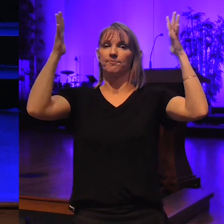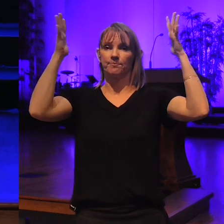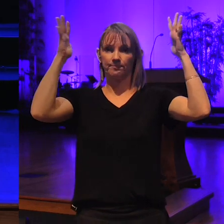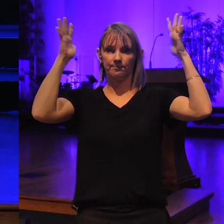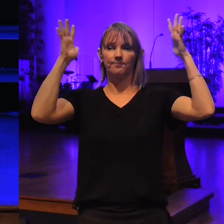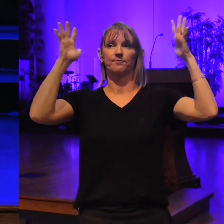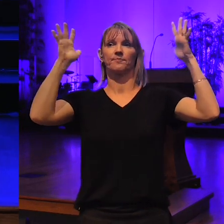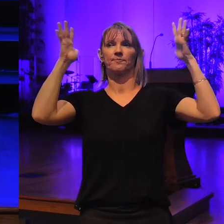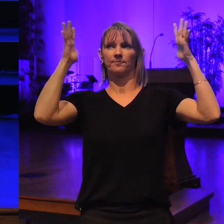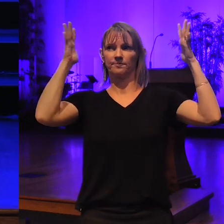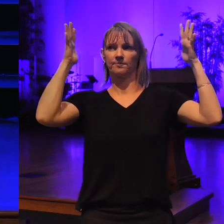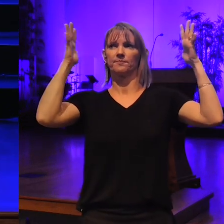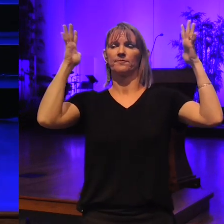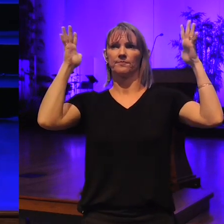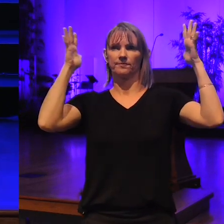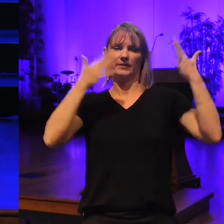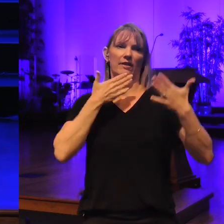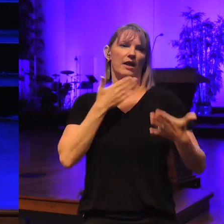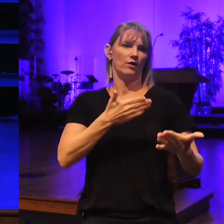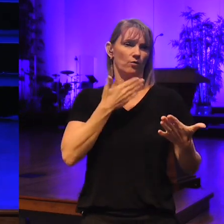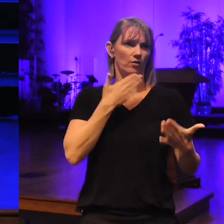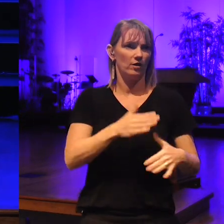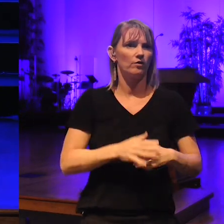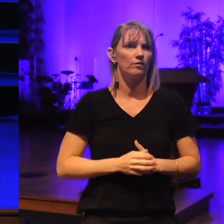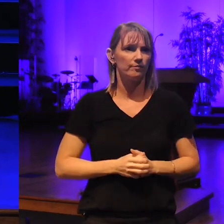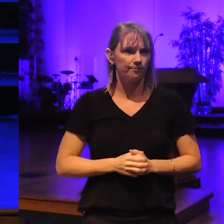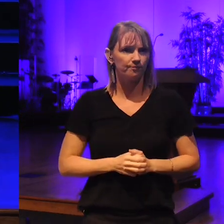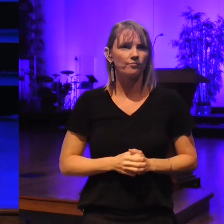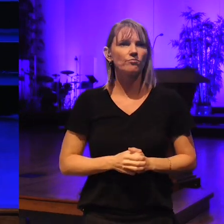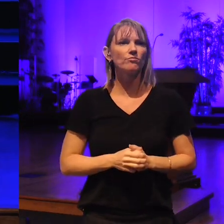you. Thank you.